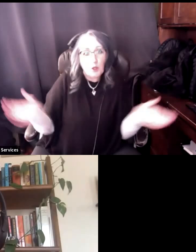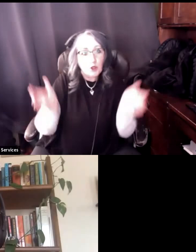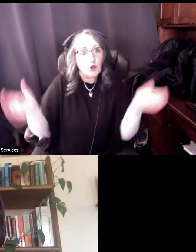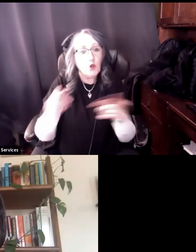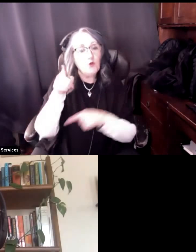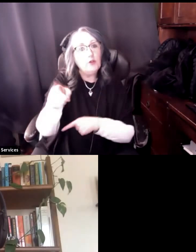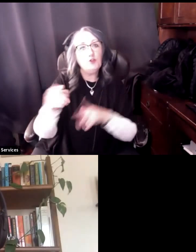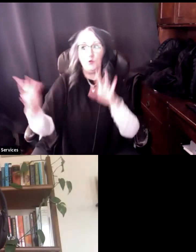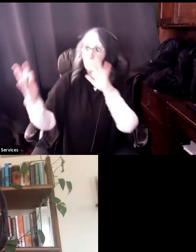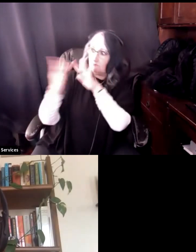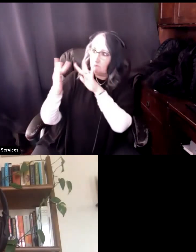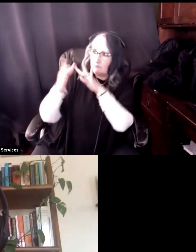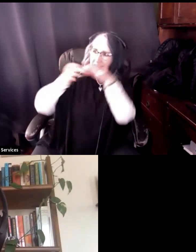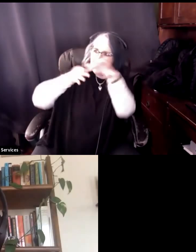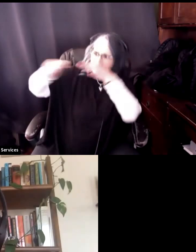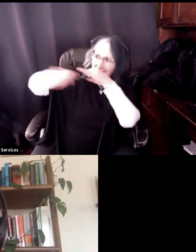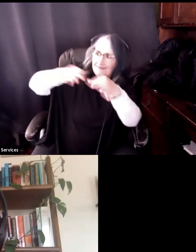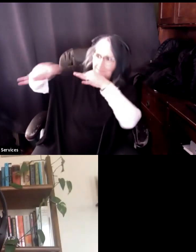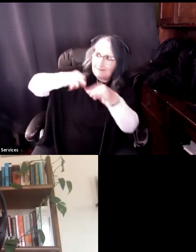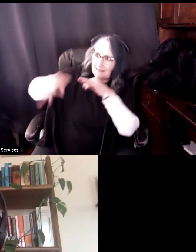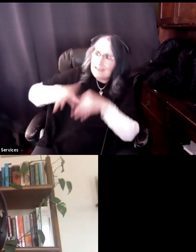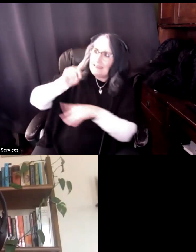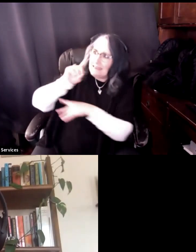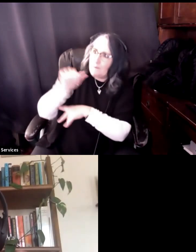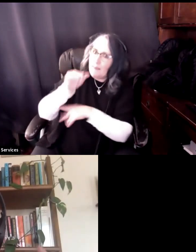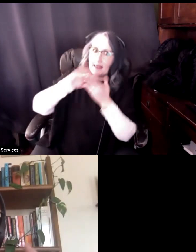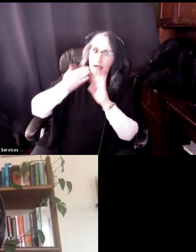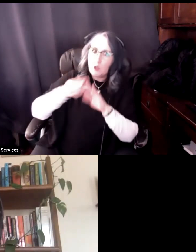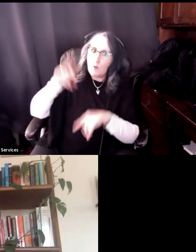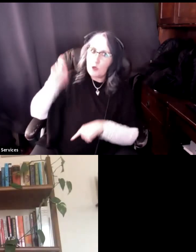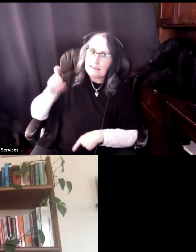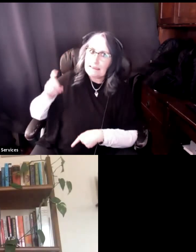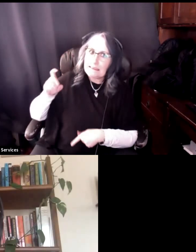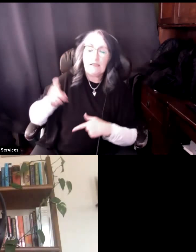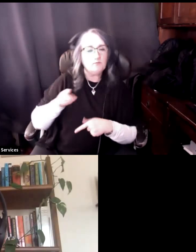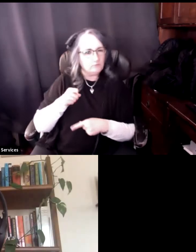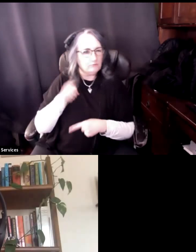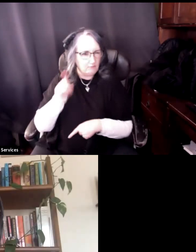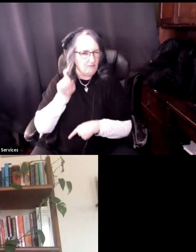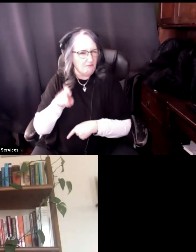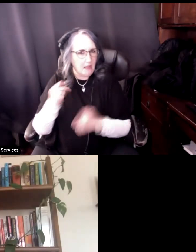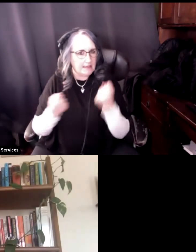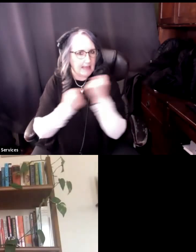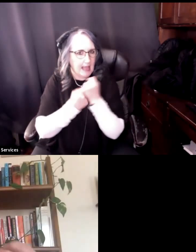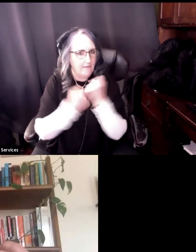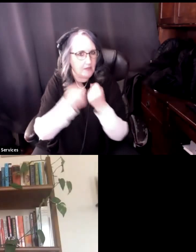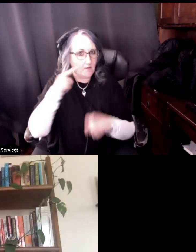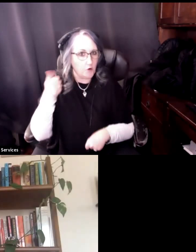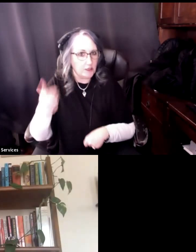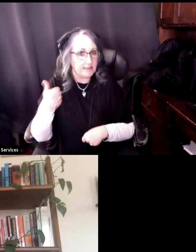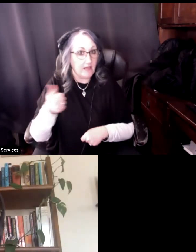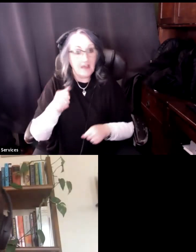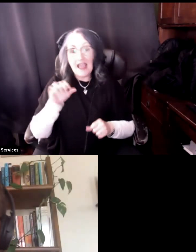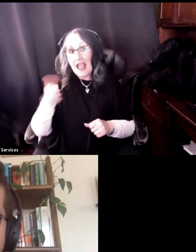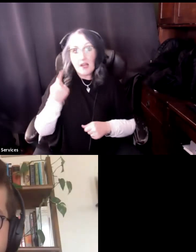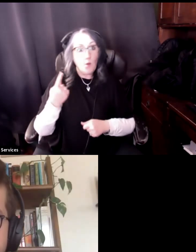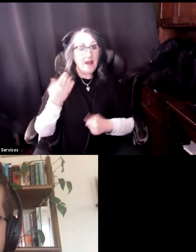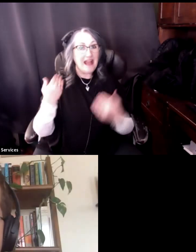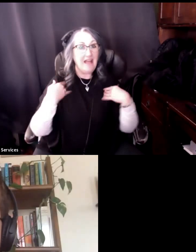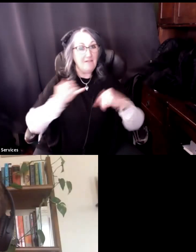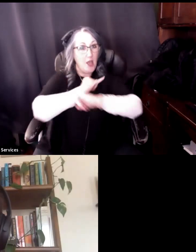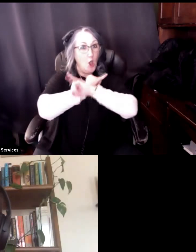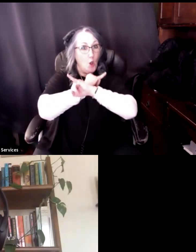of the disability community, because of course it's not just every person with a disability, but those with compromised immune systems, those